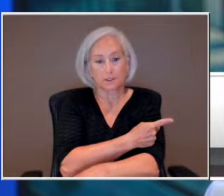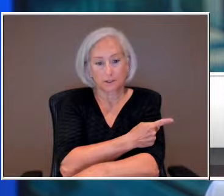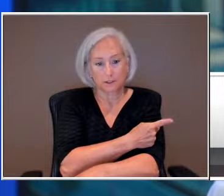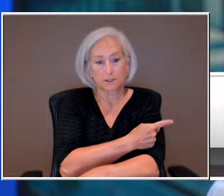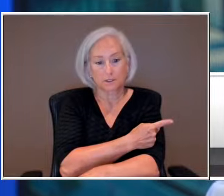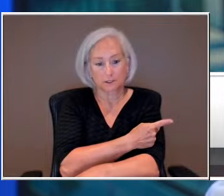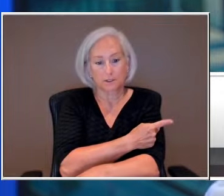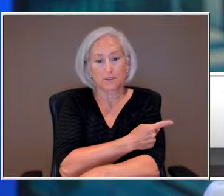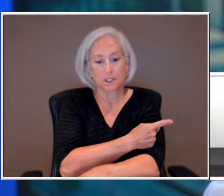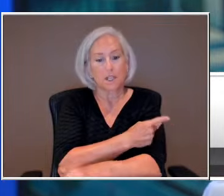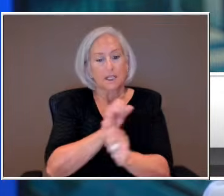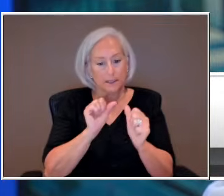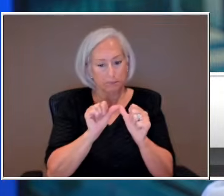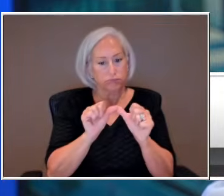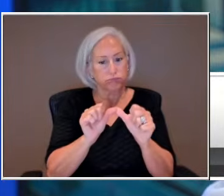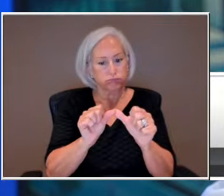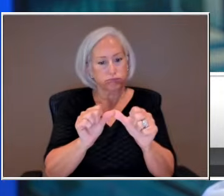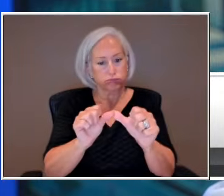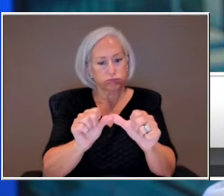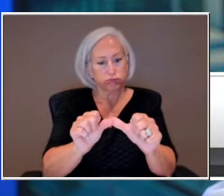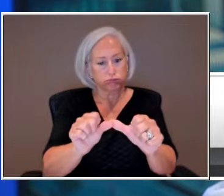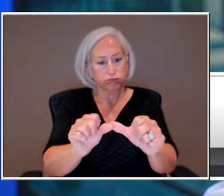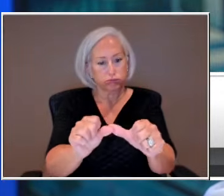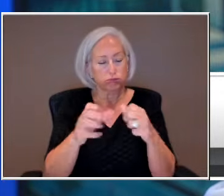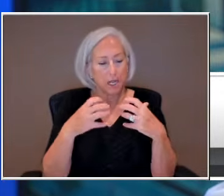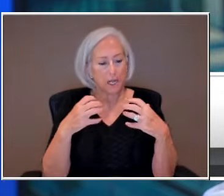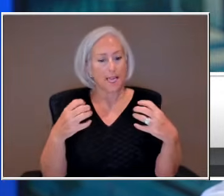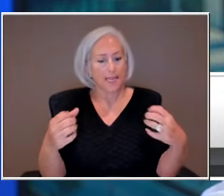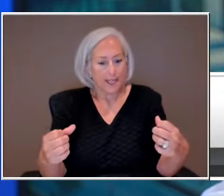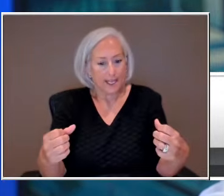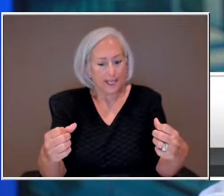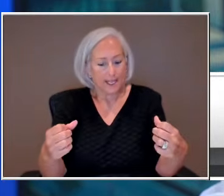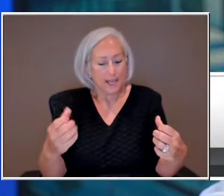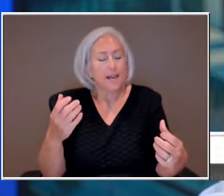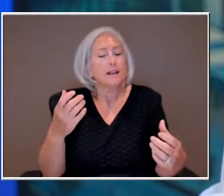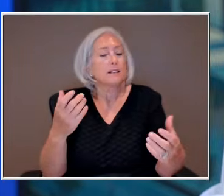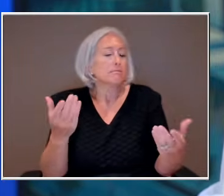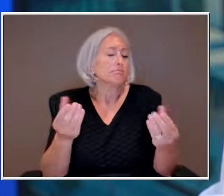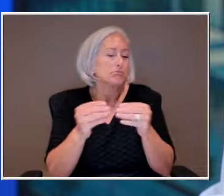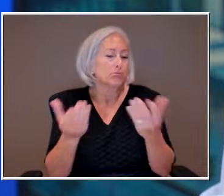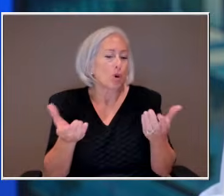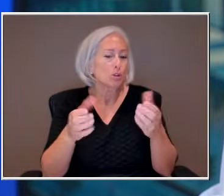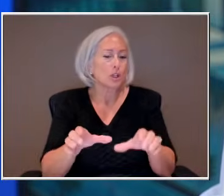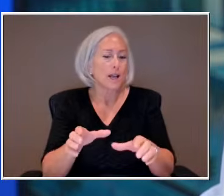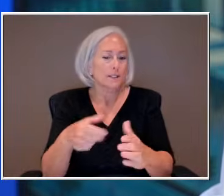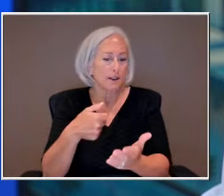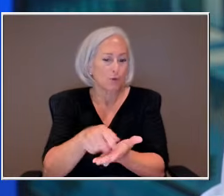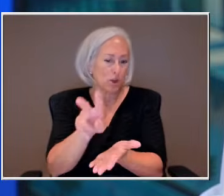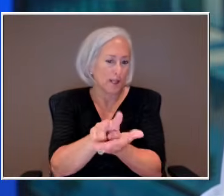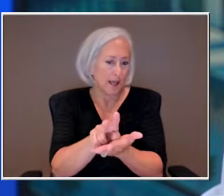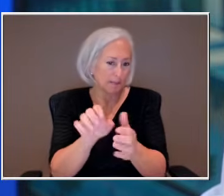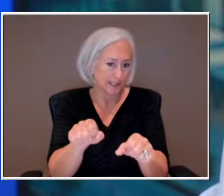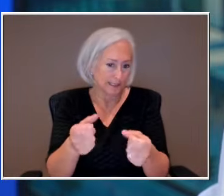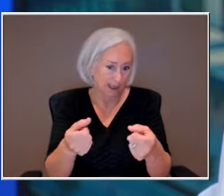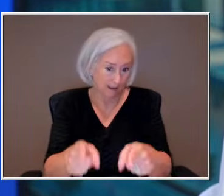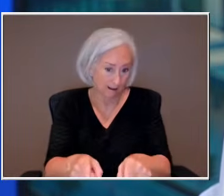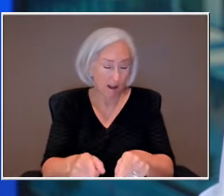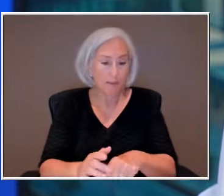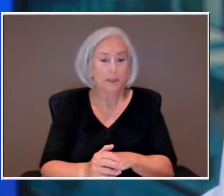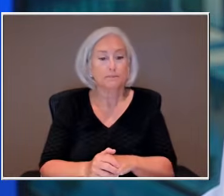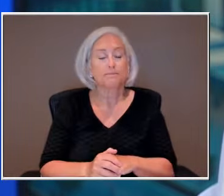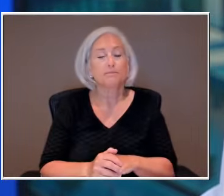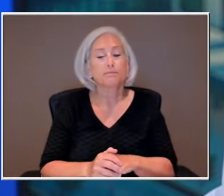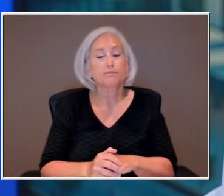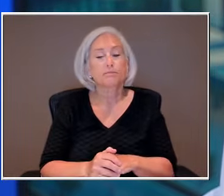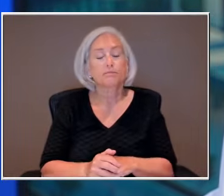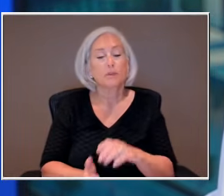of relapses. So, even say in Richard's case or other cases, we, some of our trials, most of our trials